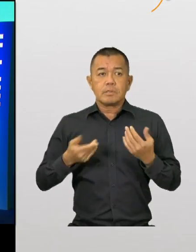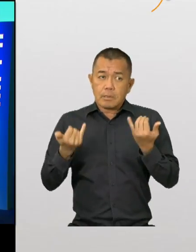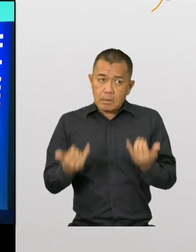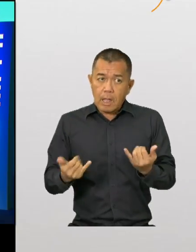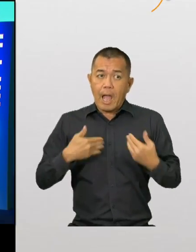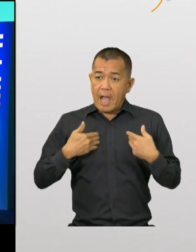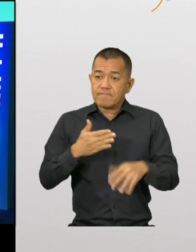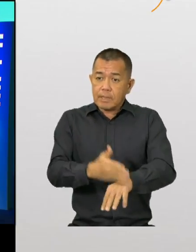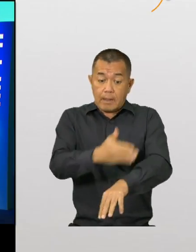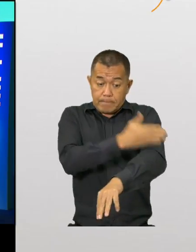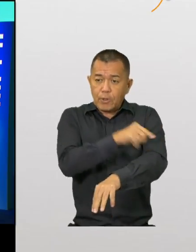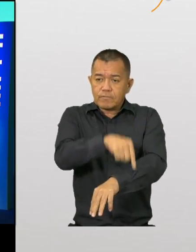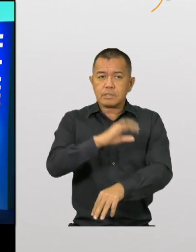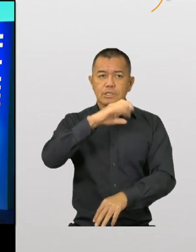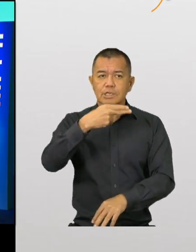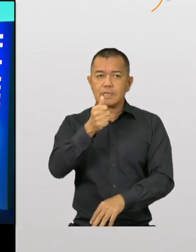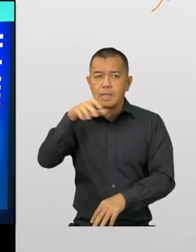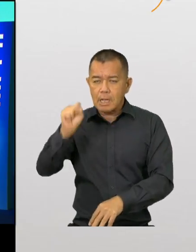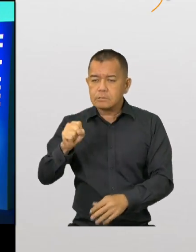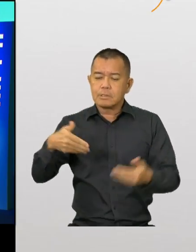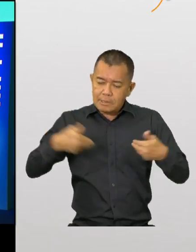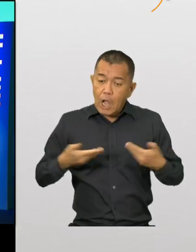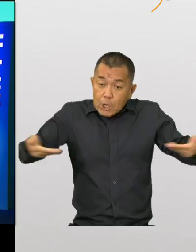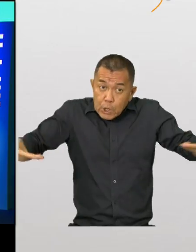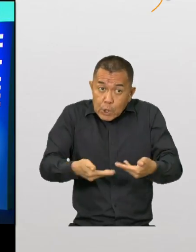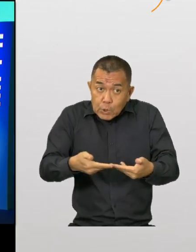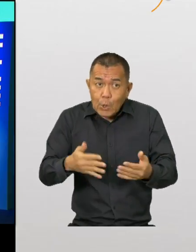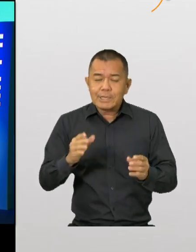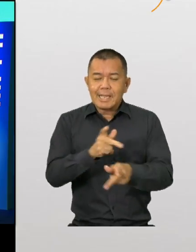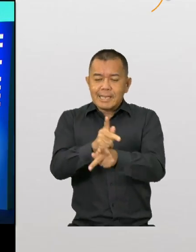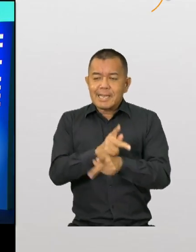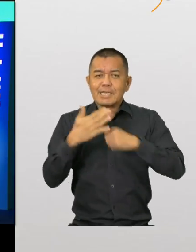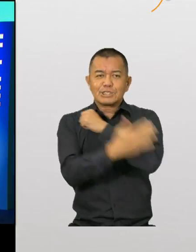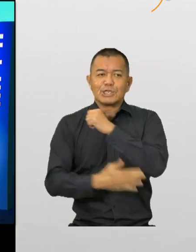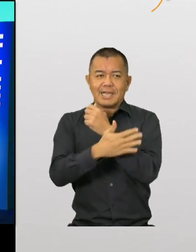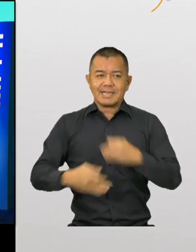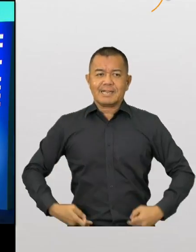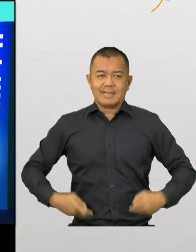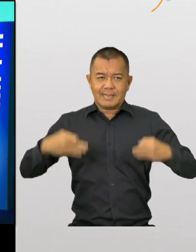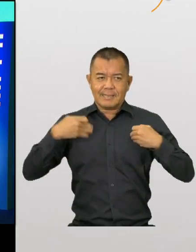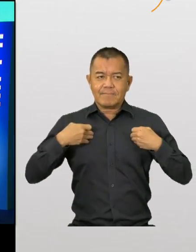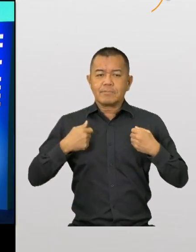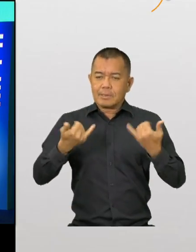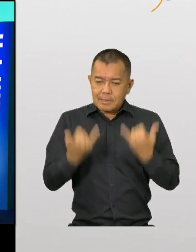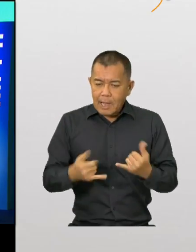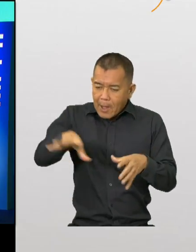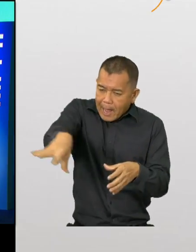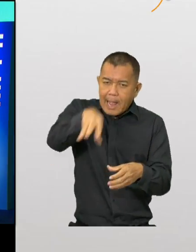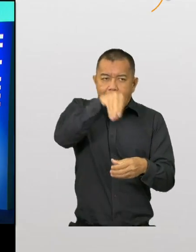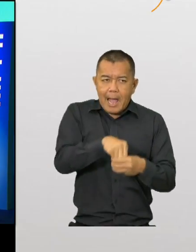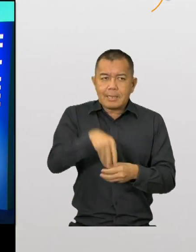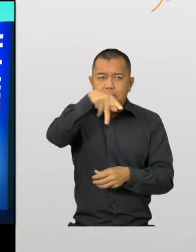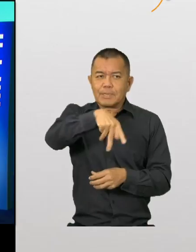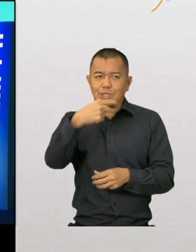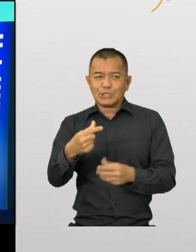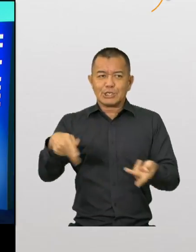CareShield Life. We implemented the PG package, and we will set aside a significant sum